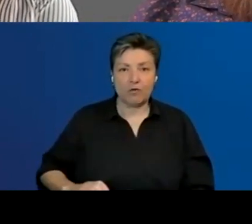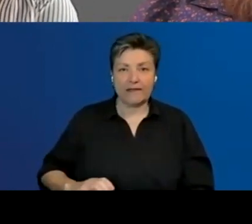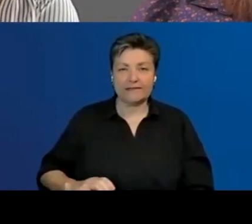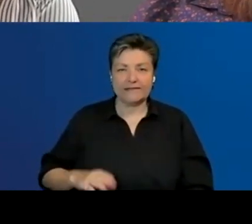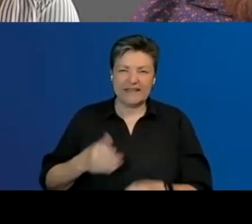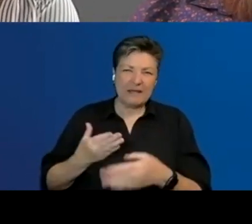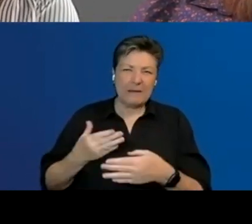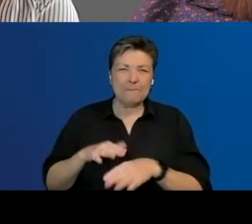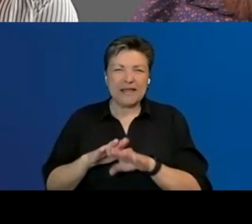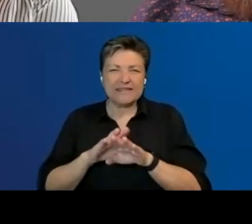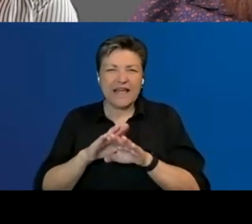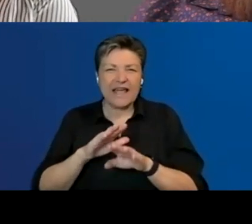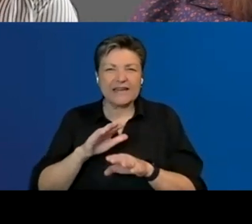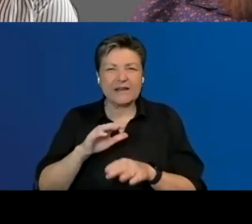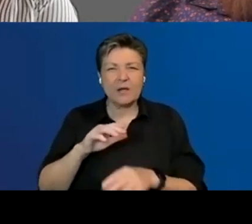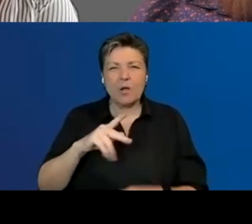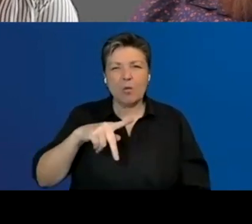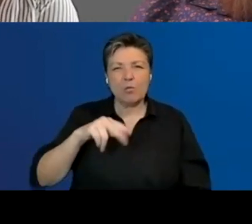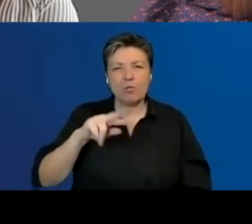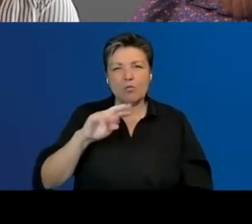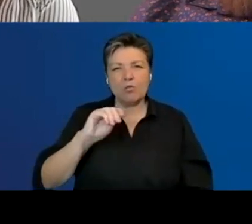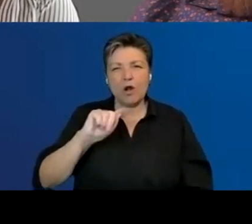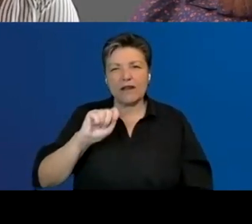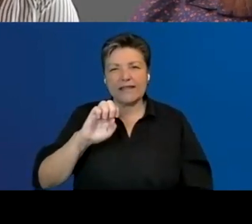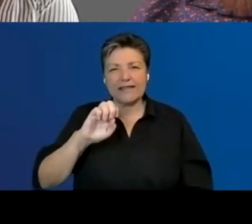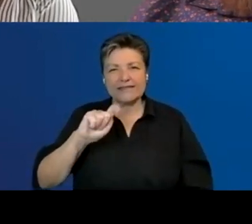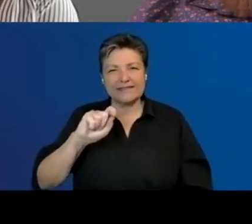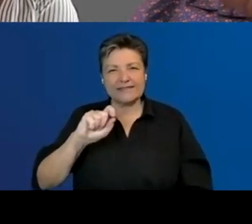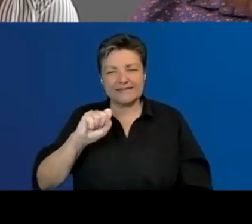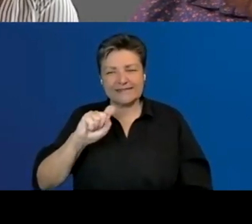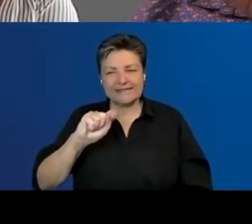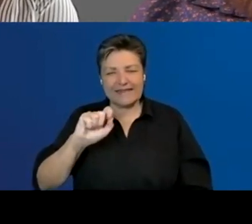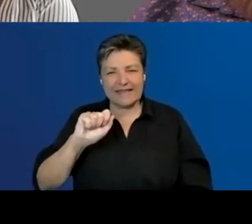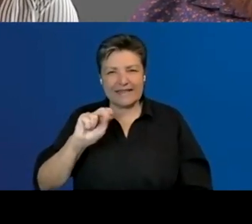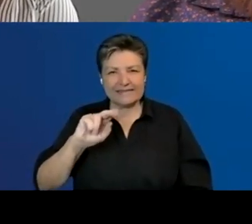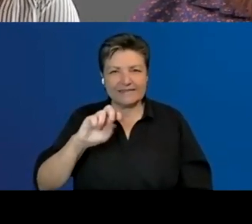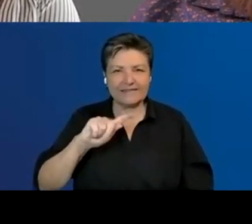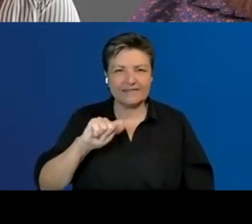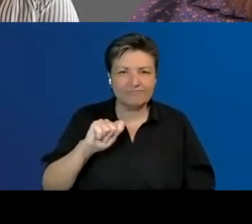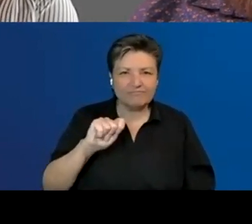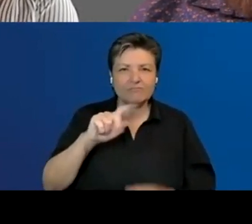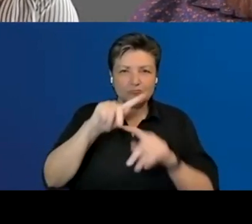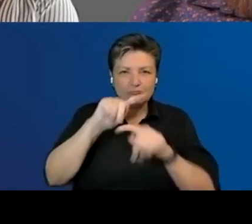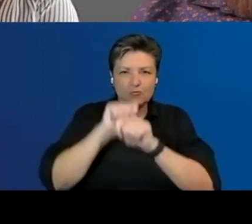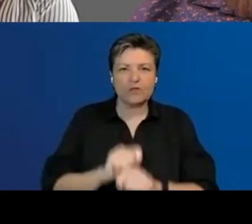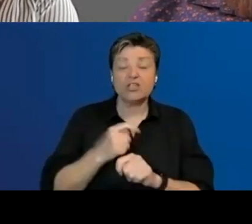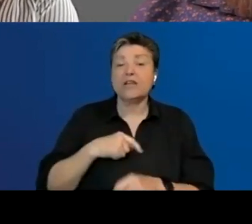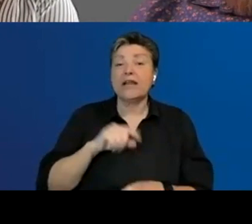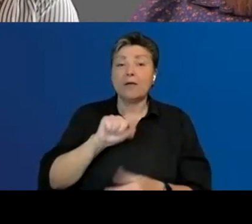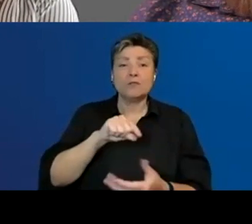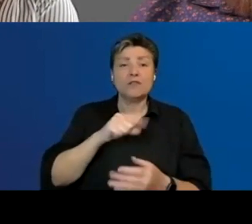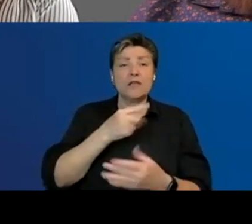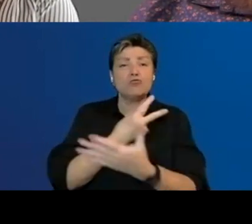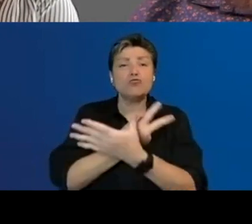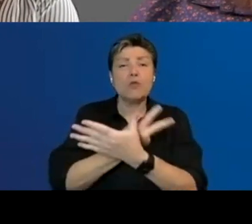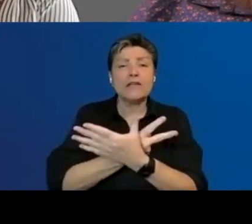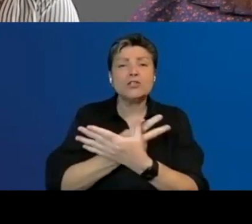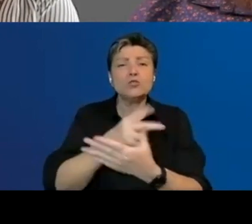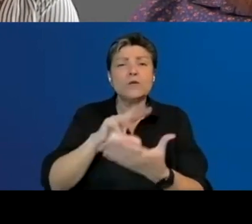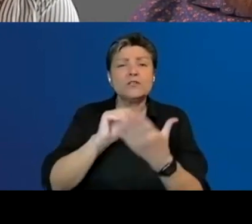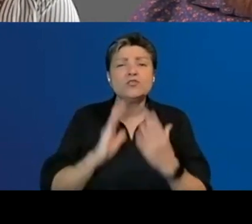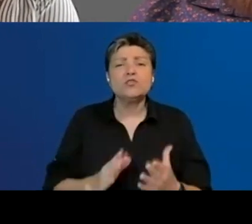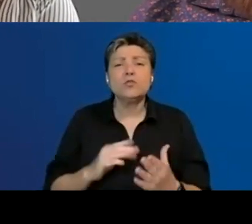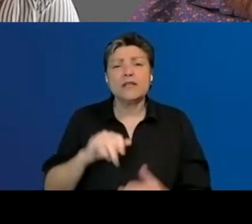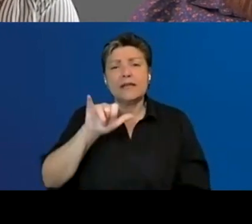what brought me into podcasting, I was a graduate student at Yale University, and I was a part